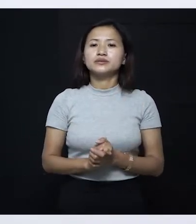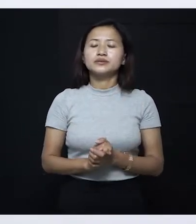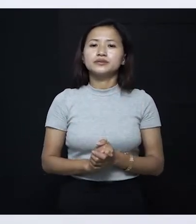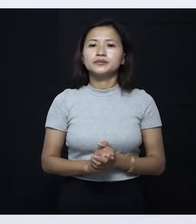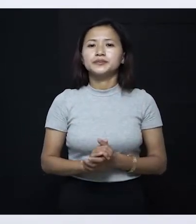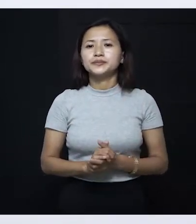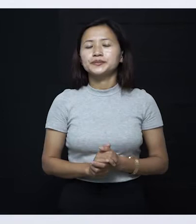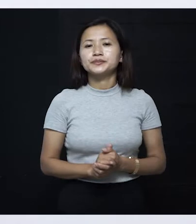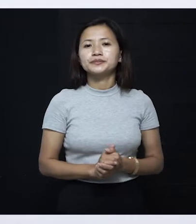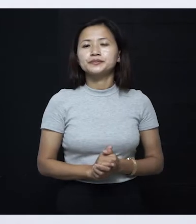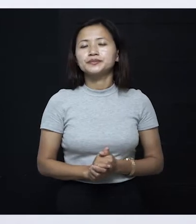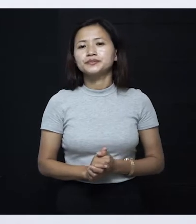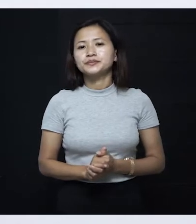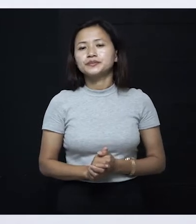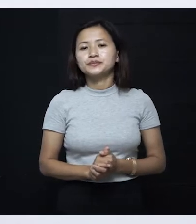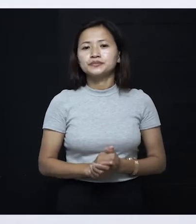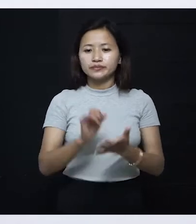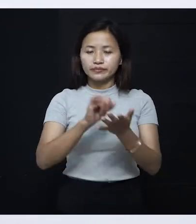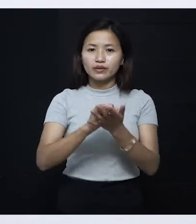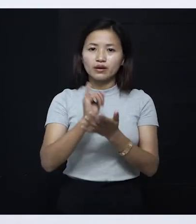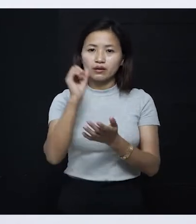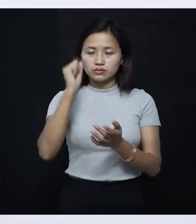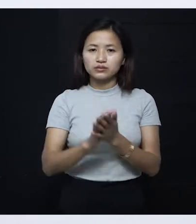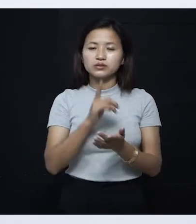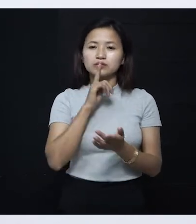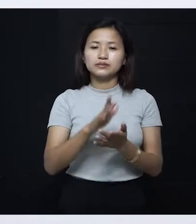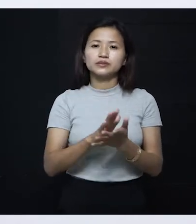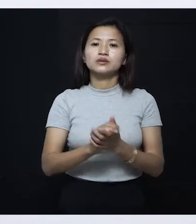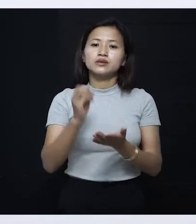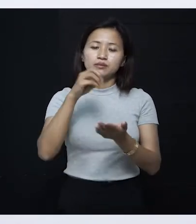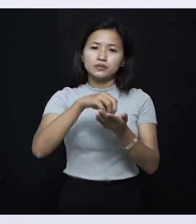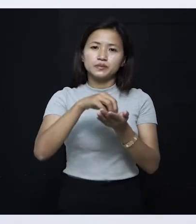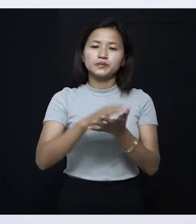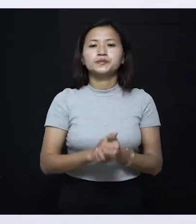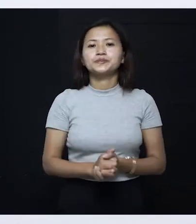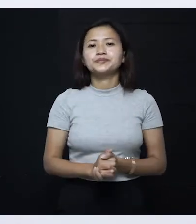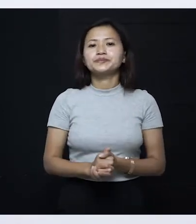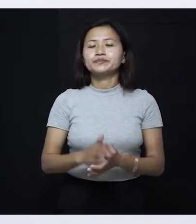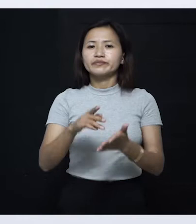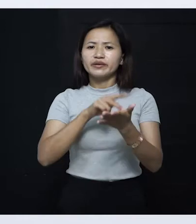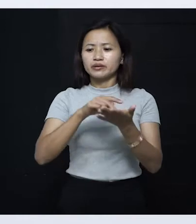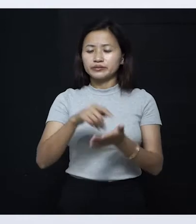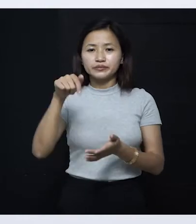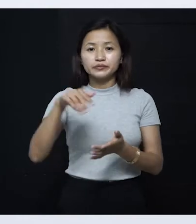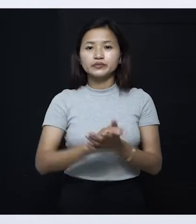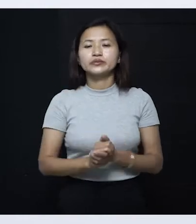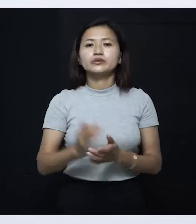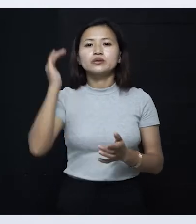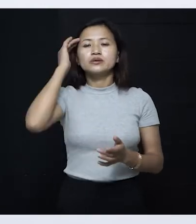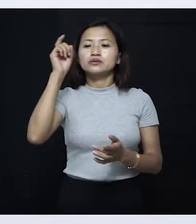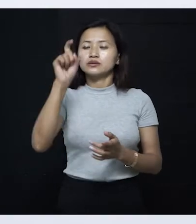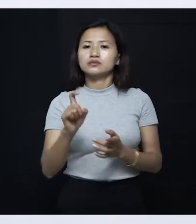16,579 square kilometer, okay. So that also you have to mention. Then apart from this, you